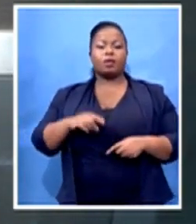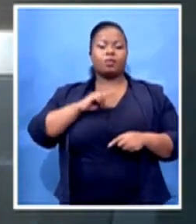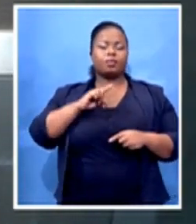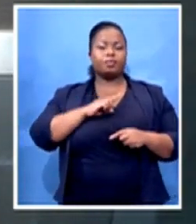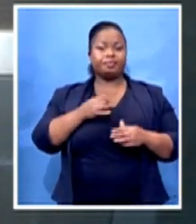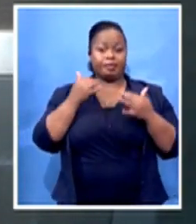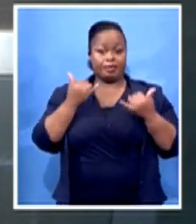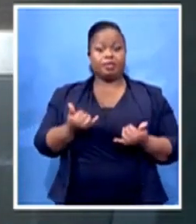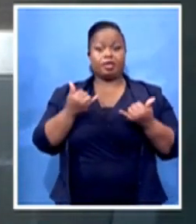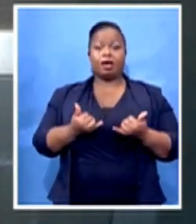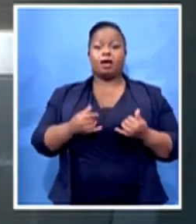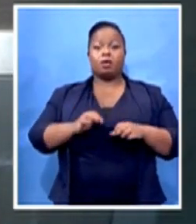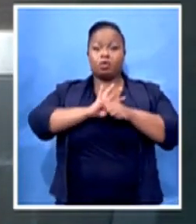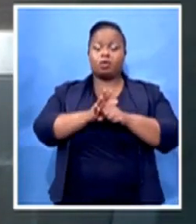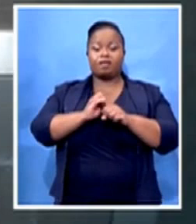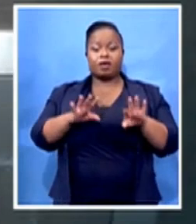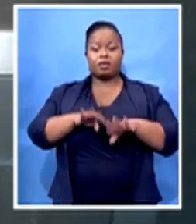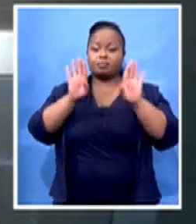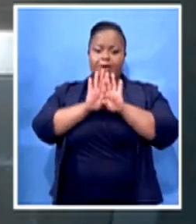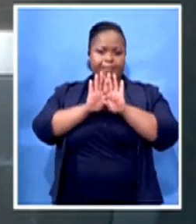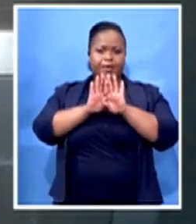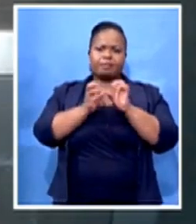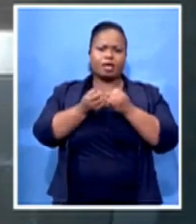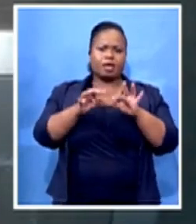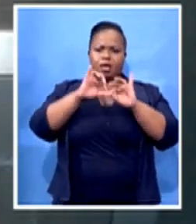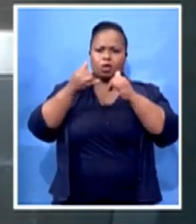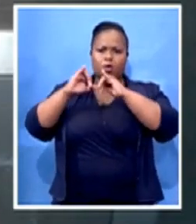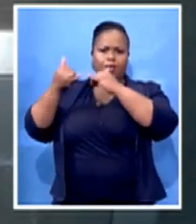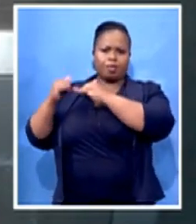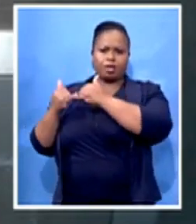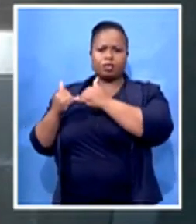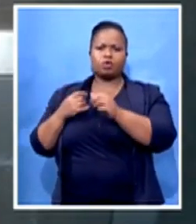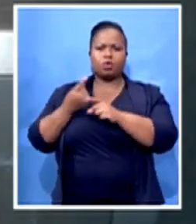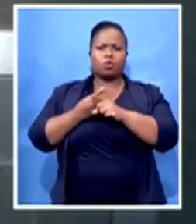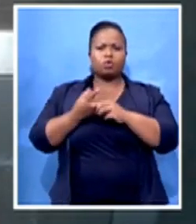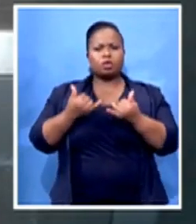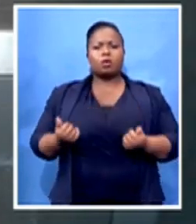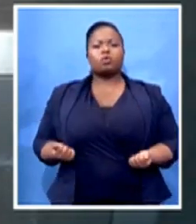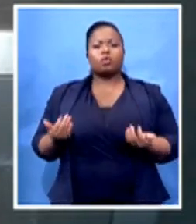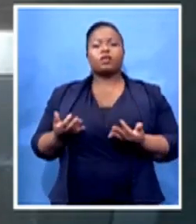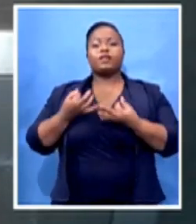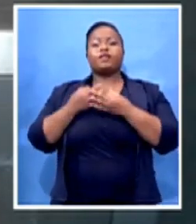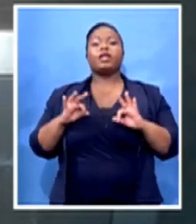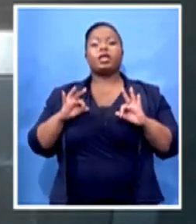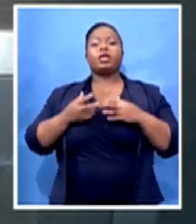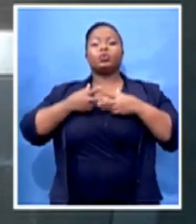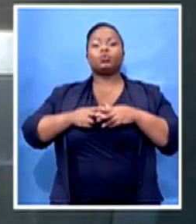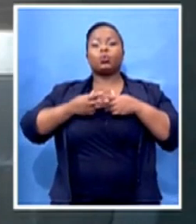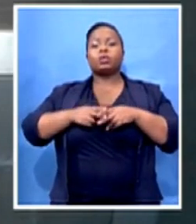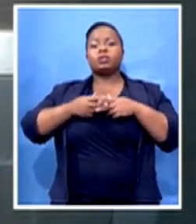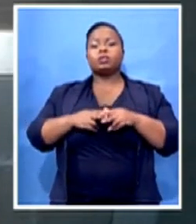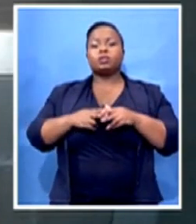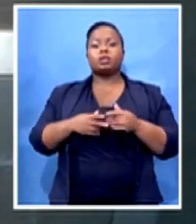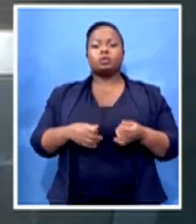number of organizations like ourselves, like Cisco, that is offering you free tools that are able to protect you as you work remotely, as